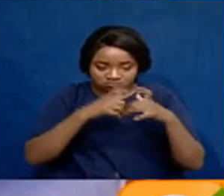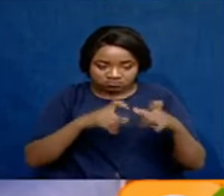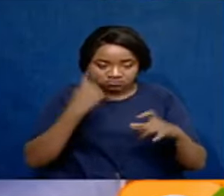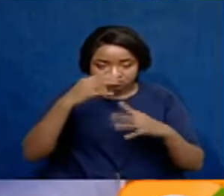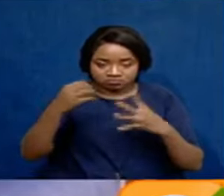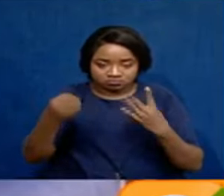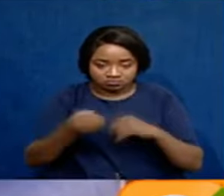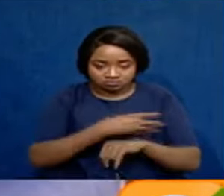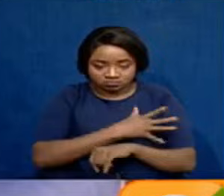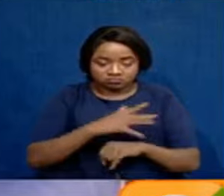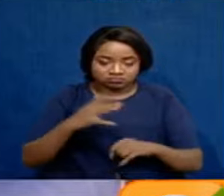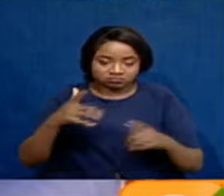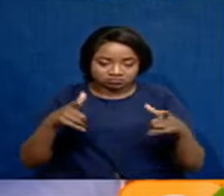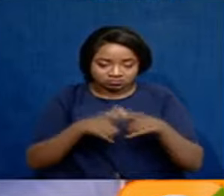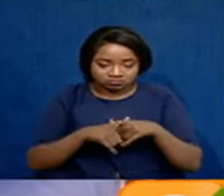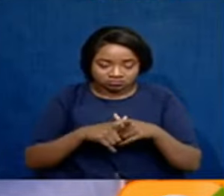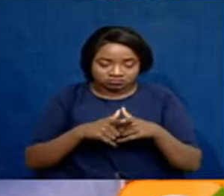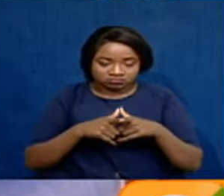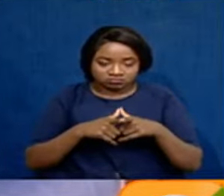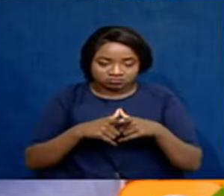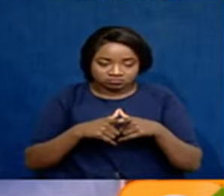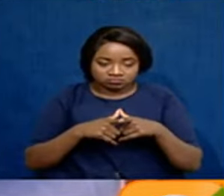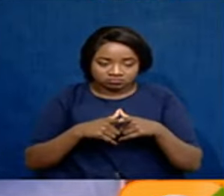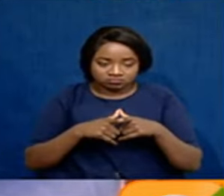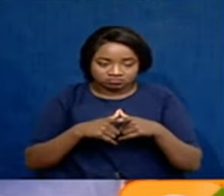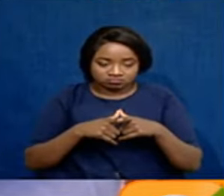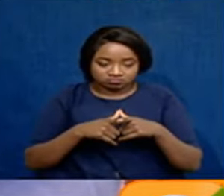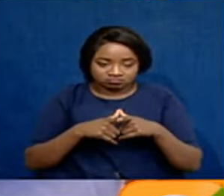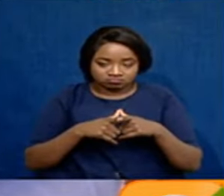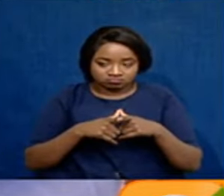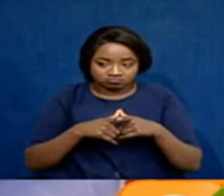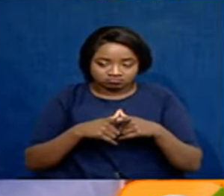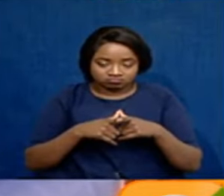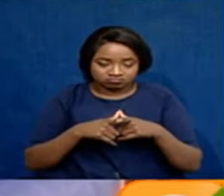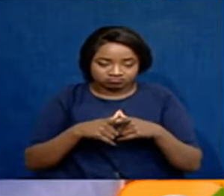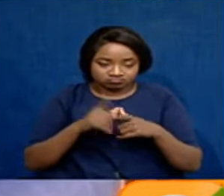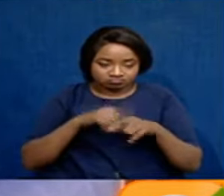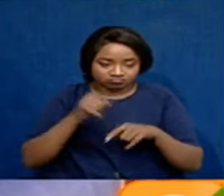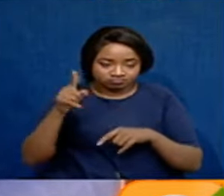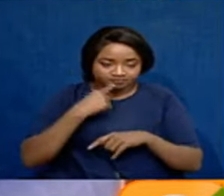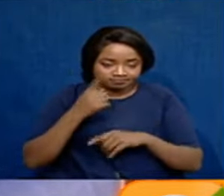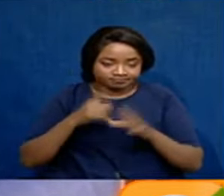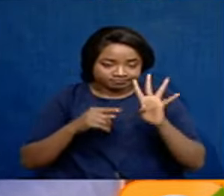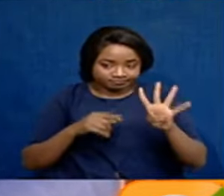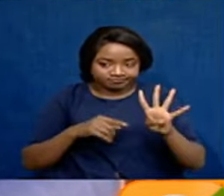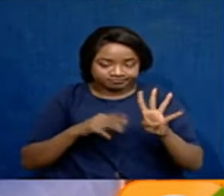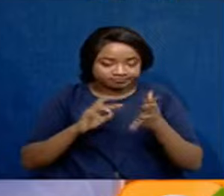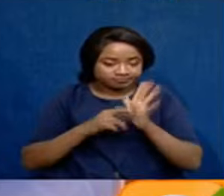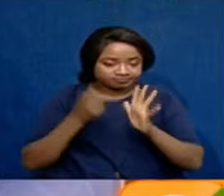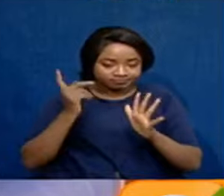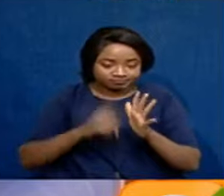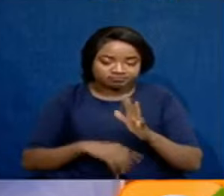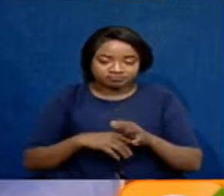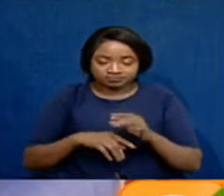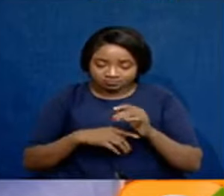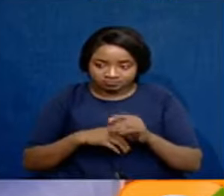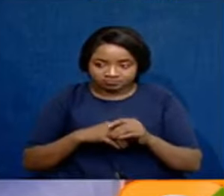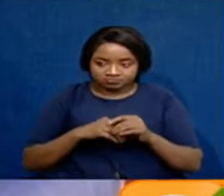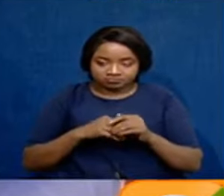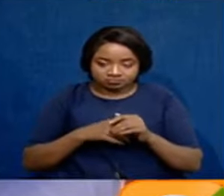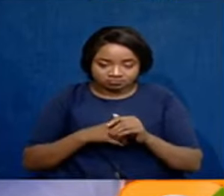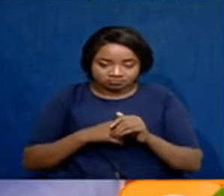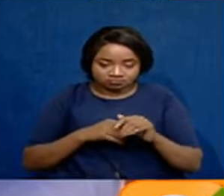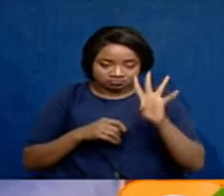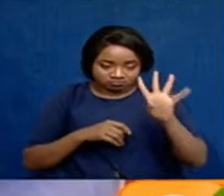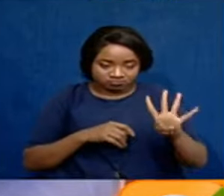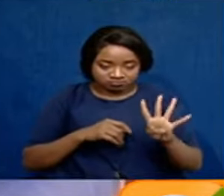prostate, and then we are looking at... So when you say full screening, what do you mean? Screening. We're looking full at, screening. Yeah, for we're going to cover